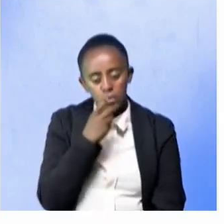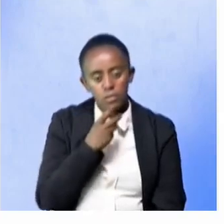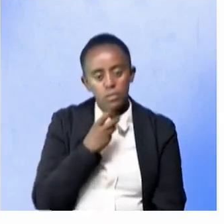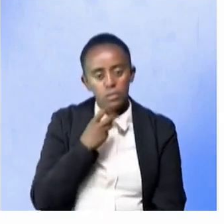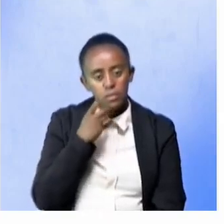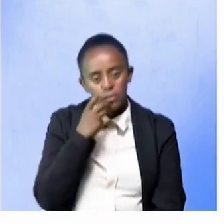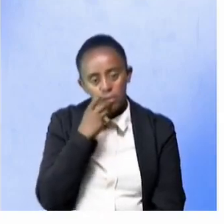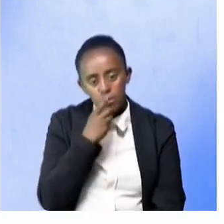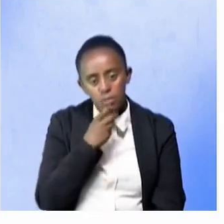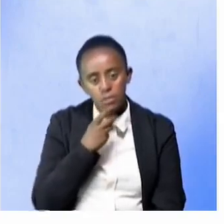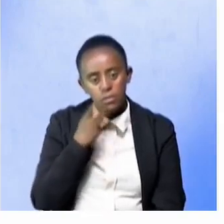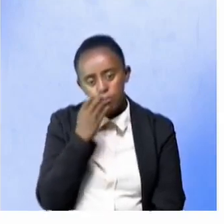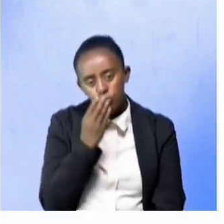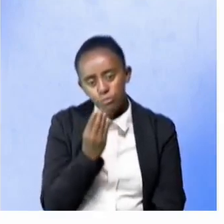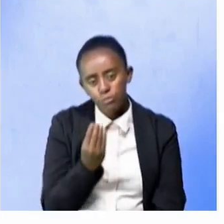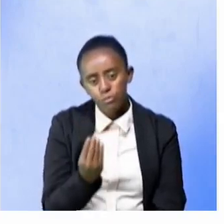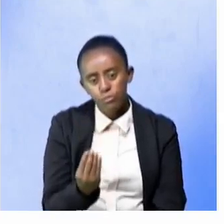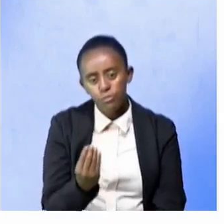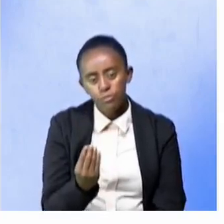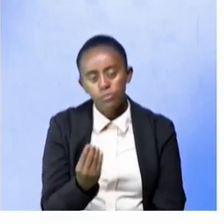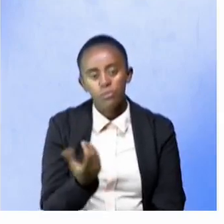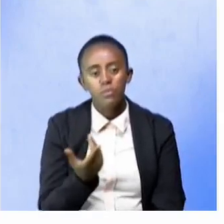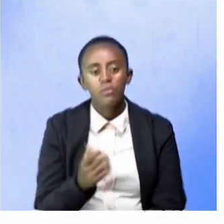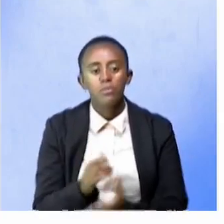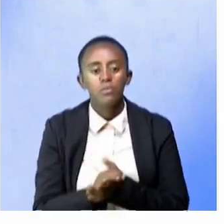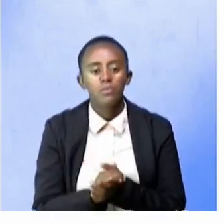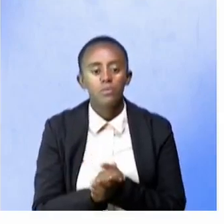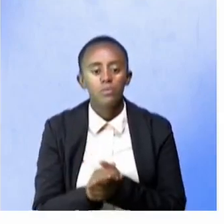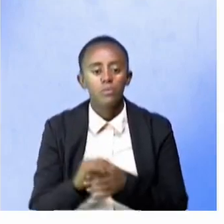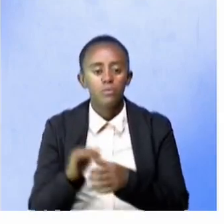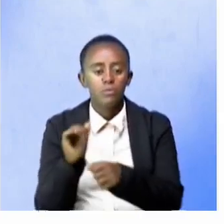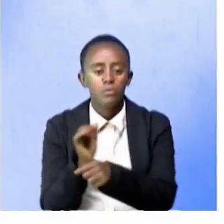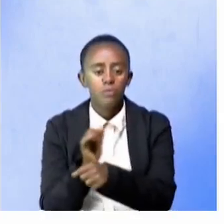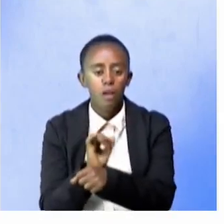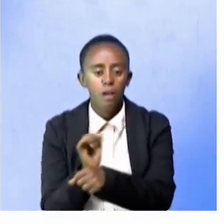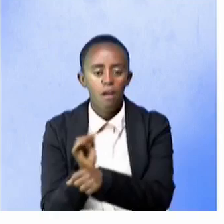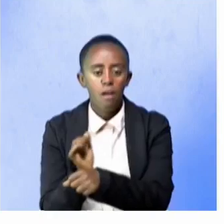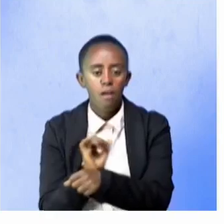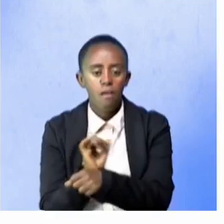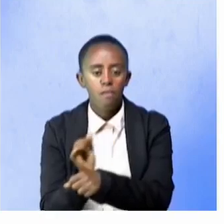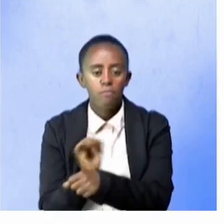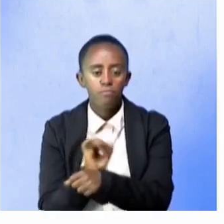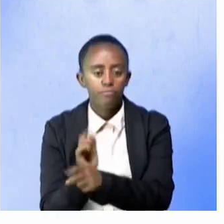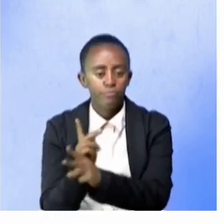Look, these are the pairs. Drive carefully.